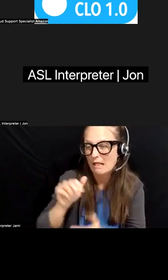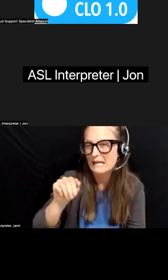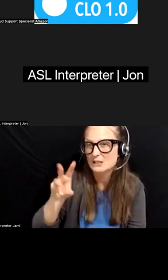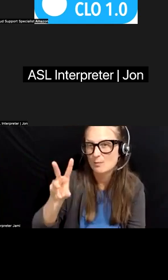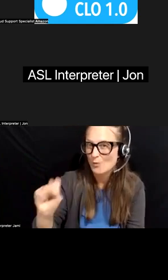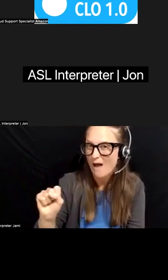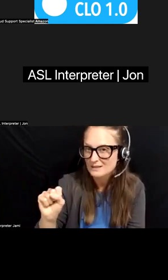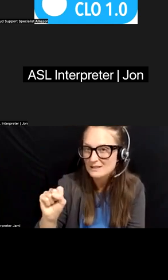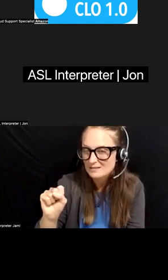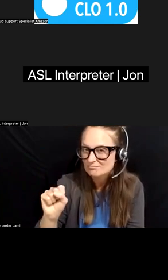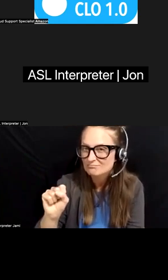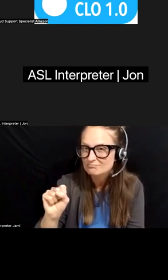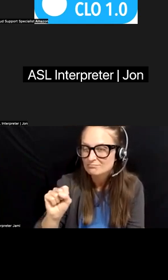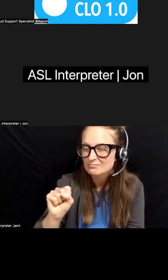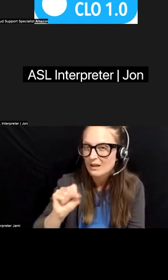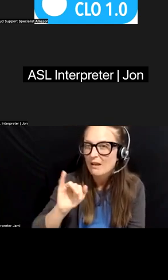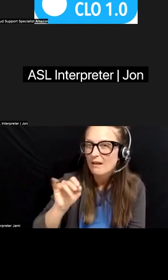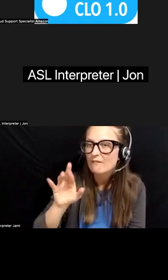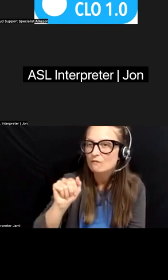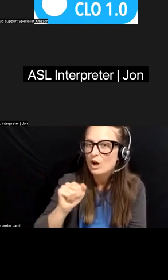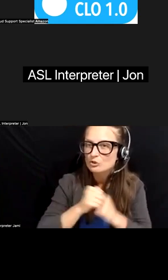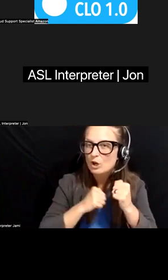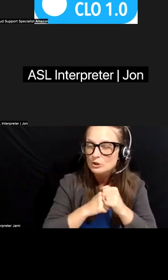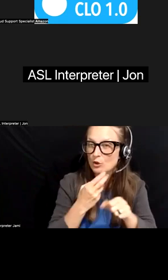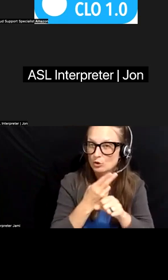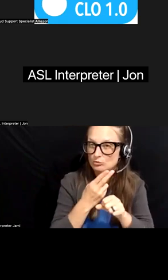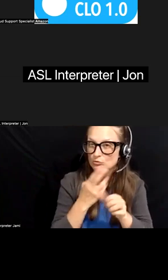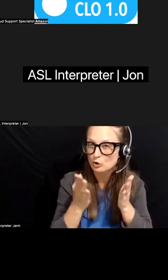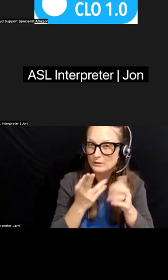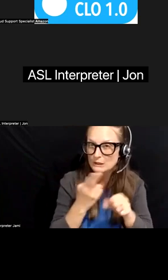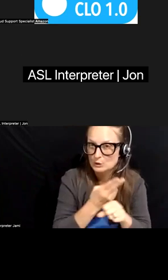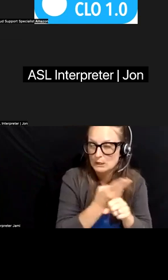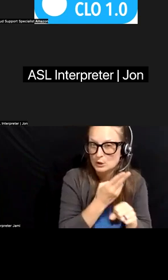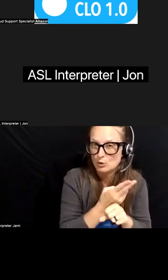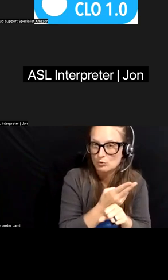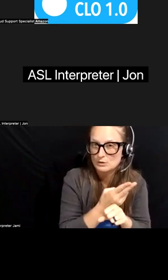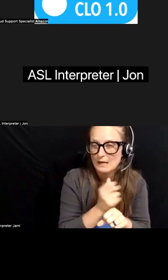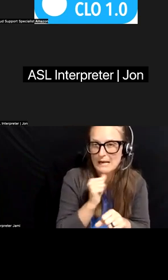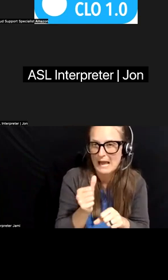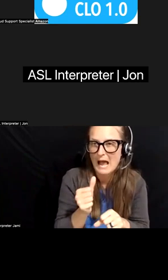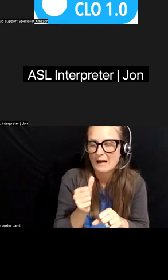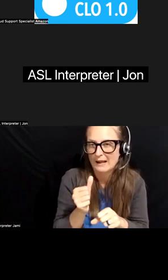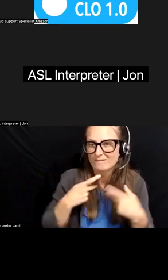And infrastructure as a service is being used rather than your own data center.